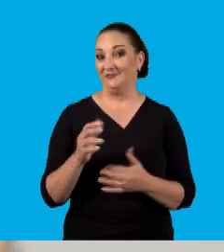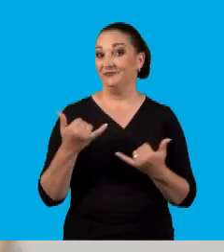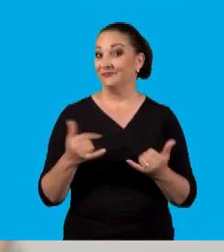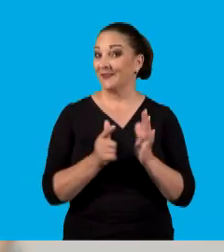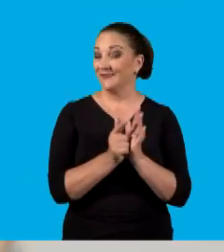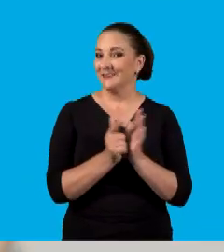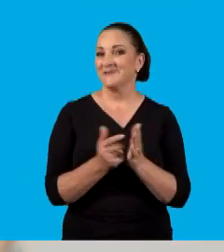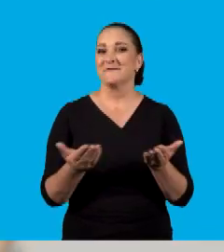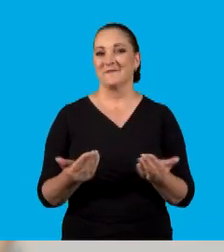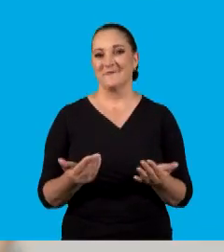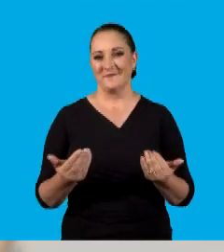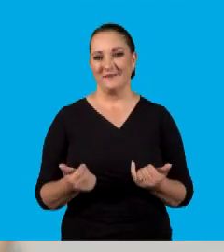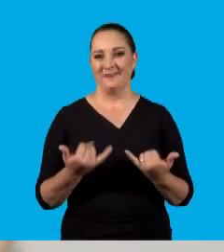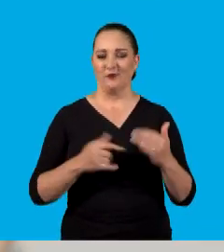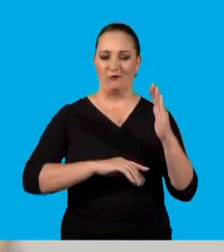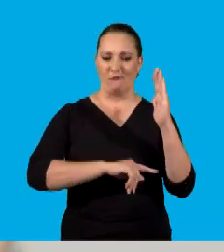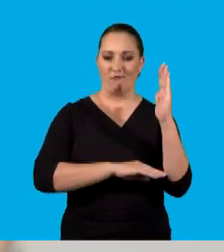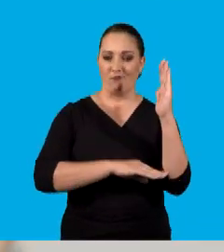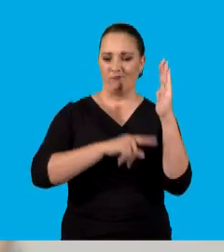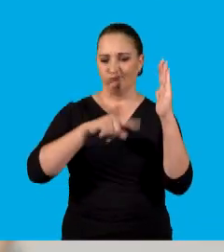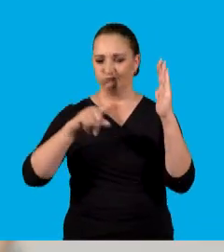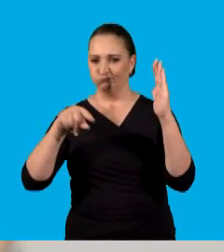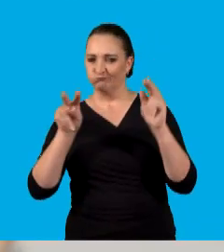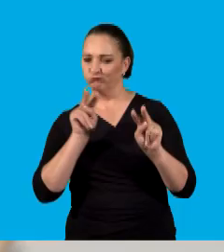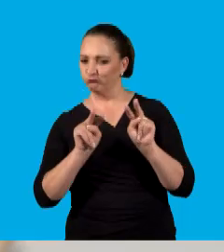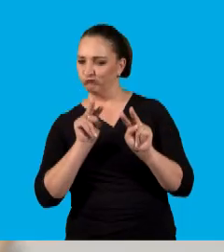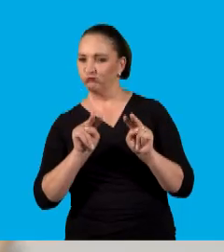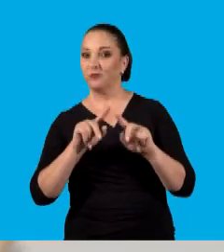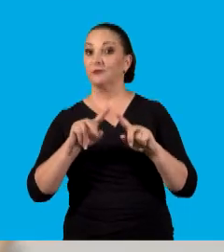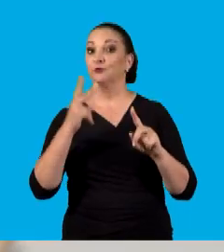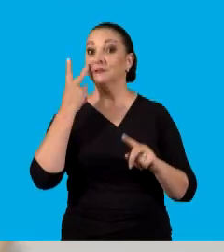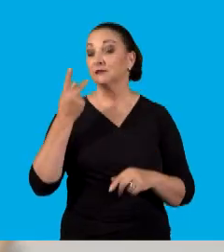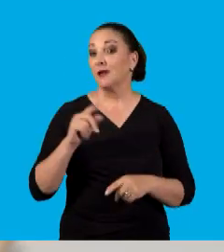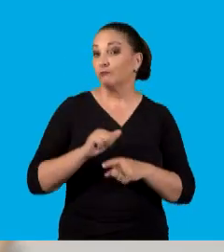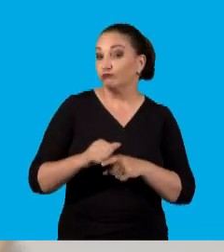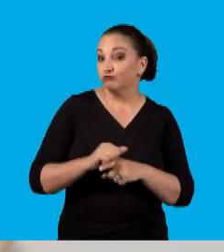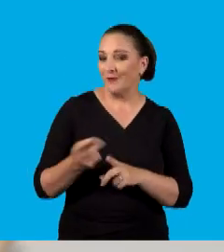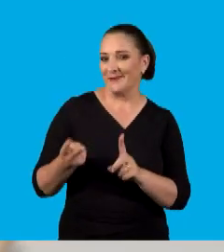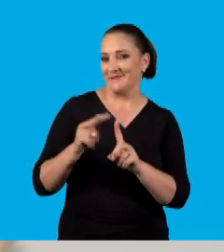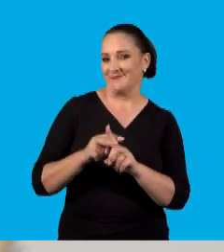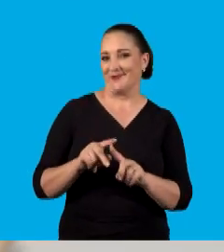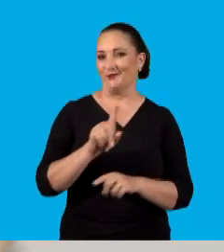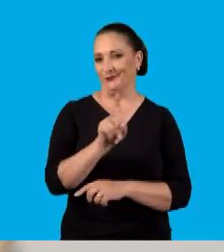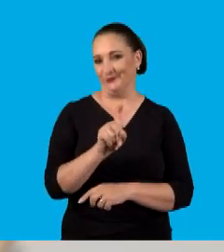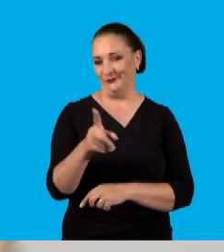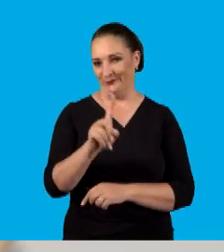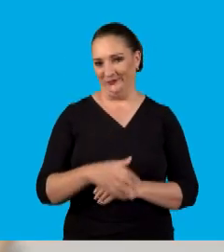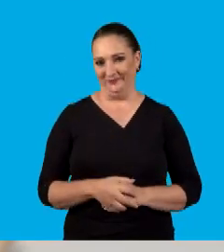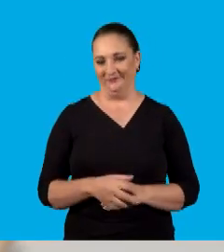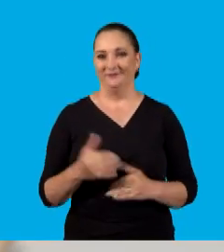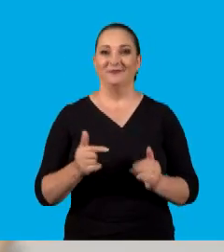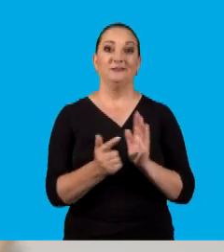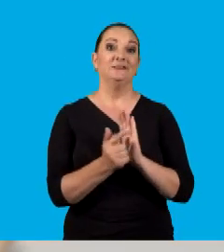Hello learners, and welcome to today's lesson of Interpreting Graphs, where we are going to focus on the practice and application